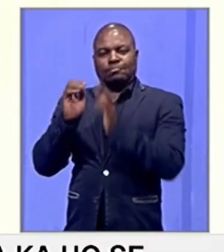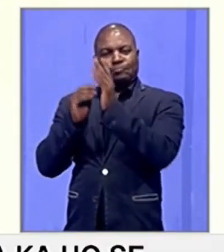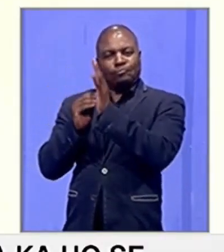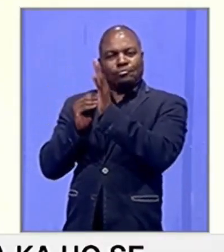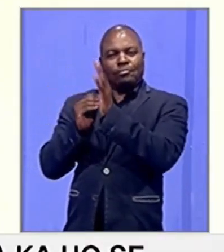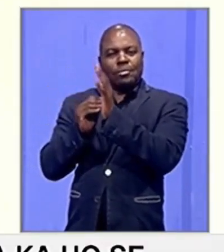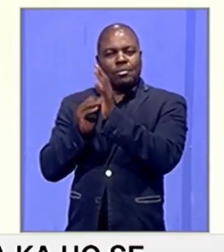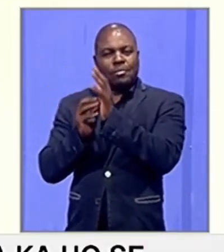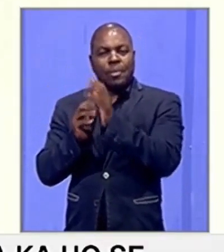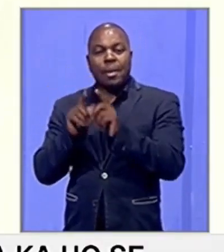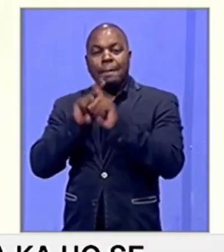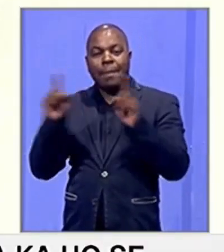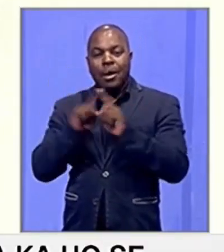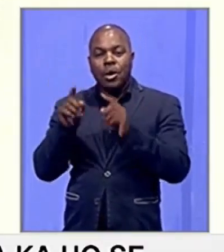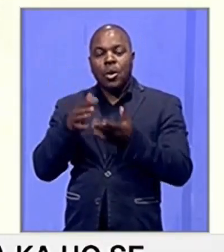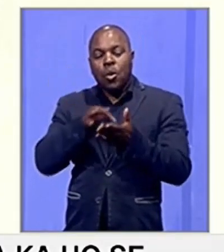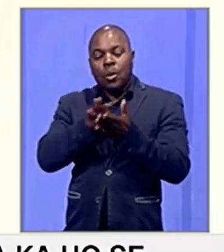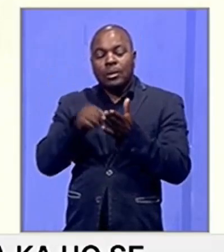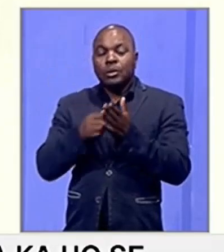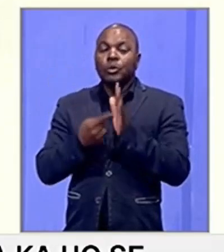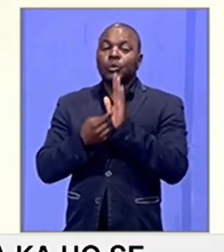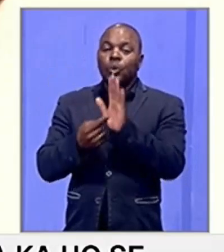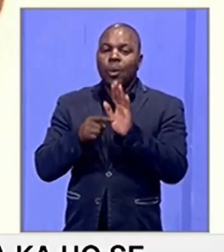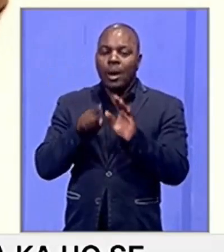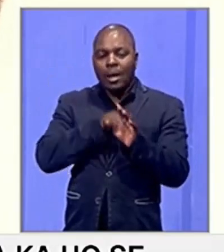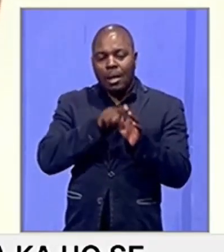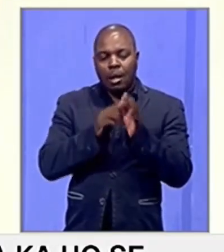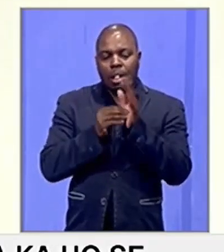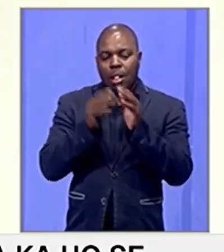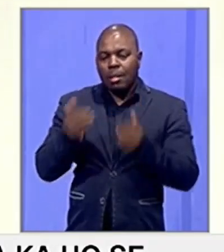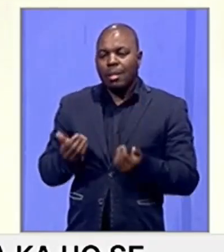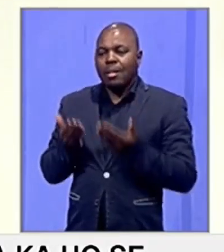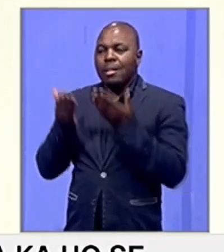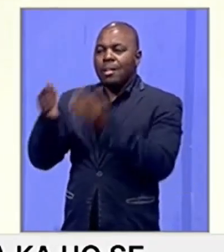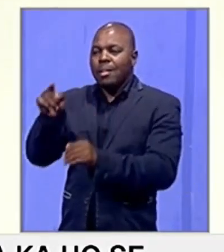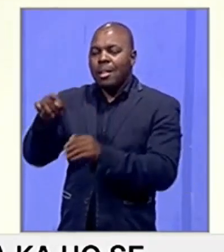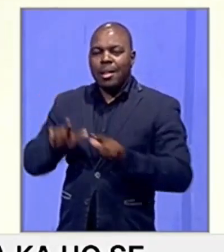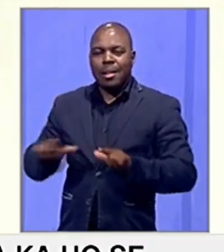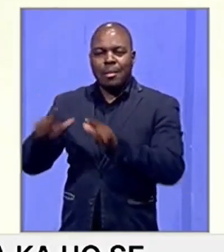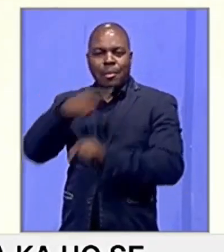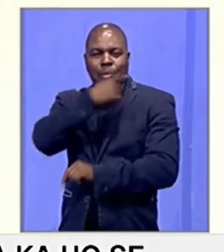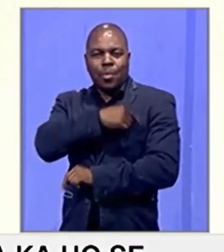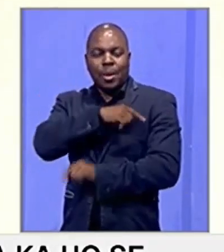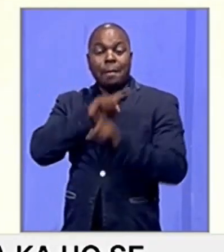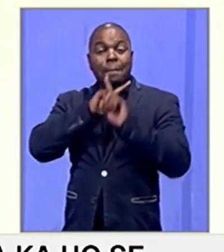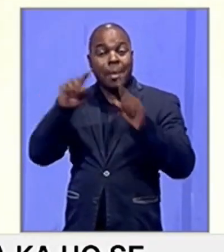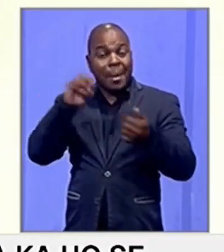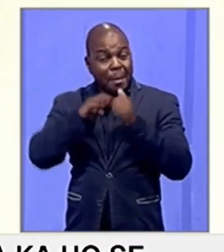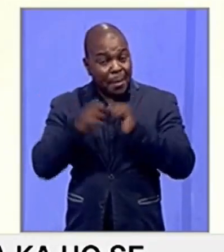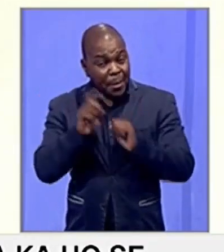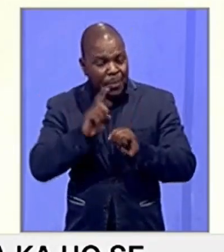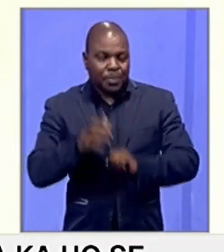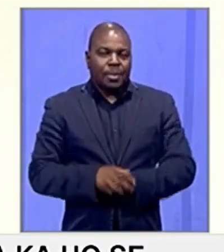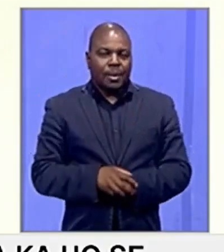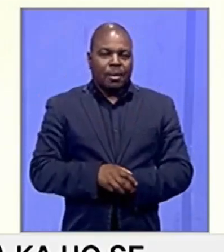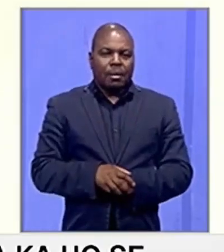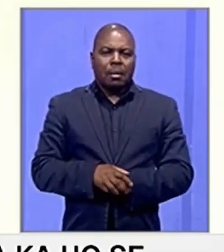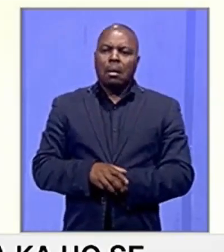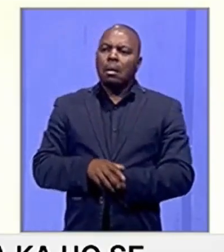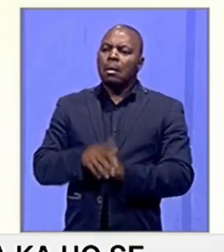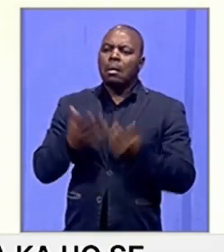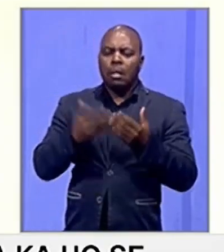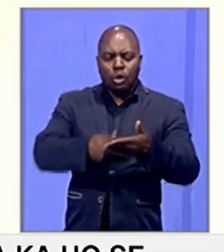do the one child malatlhawe a tshwantse a delivery di betela tša ka Limpopo. Bothata bja borena gore na why o